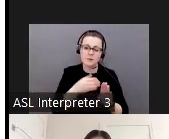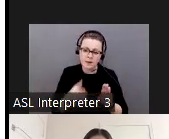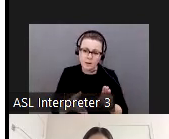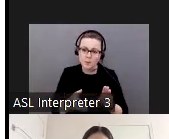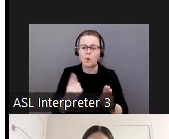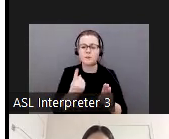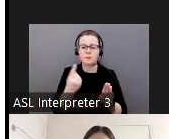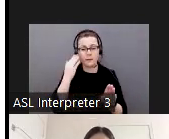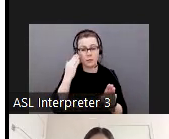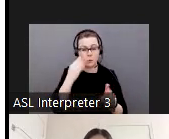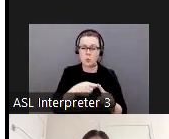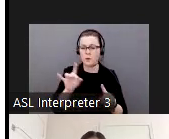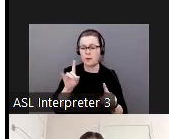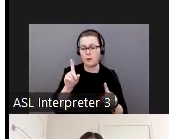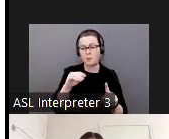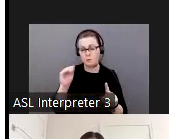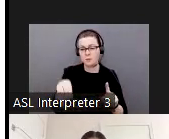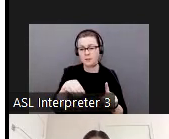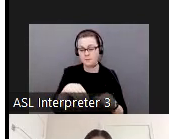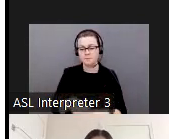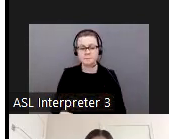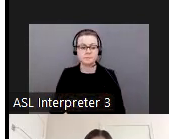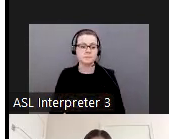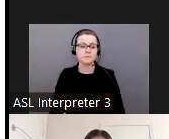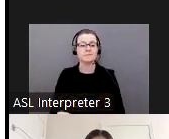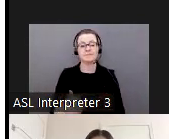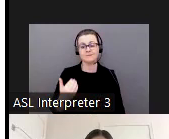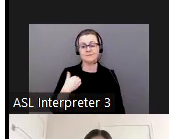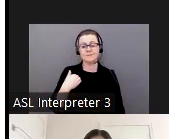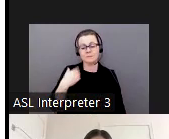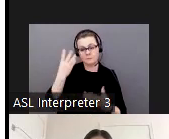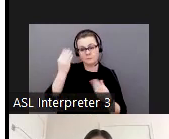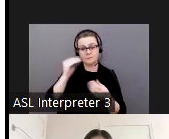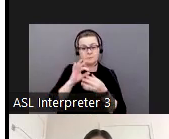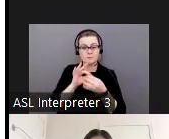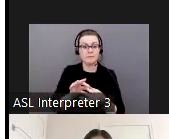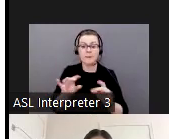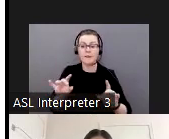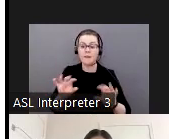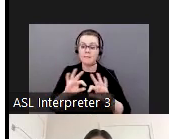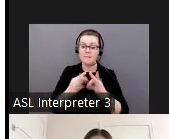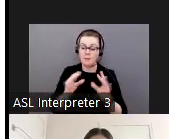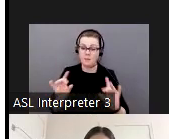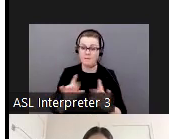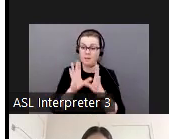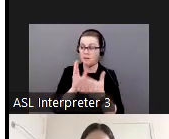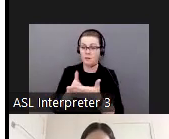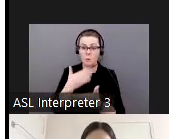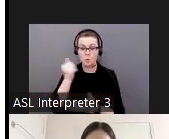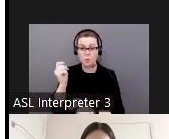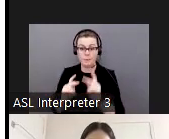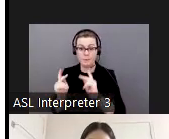And when you're looking back at recent data, again, around family violence against older people, the rates have